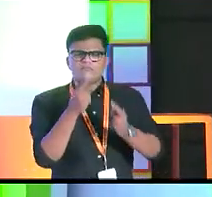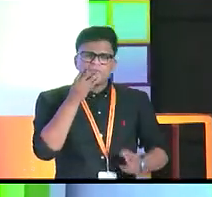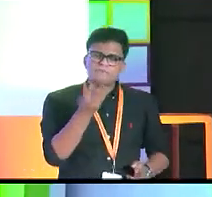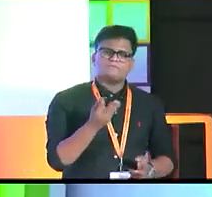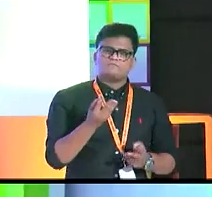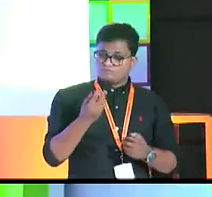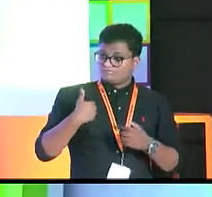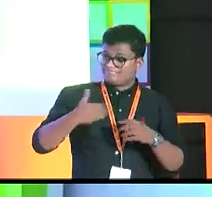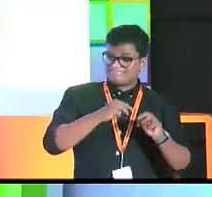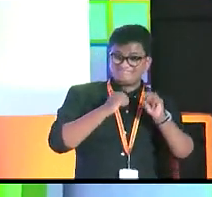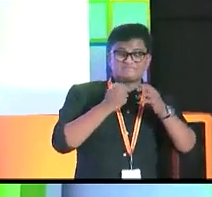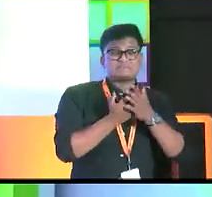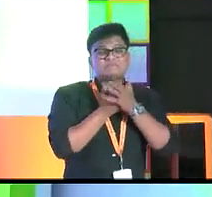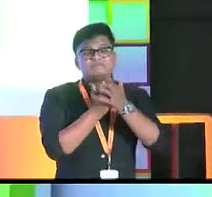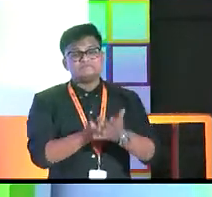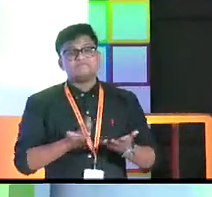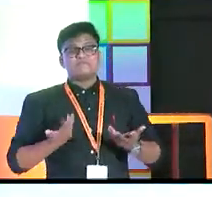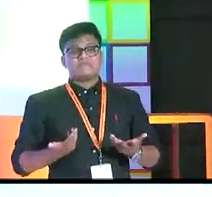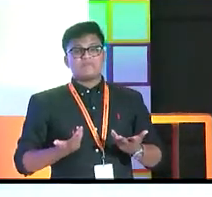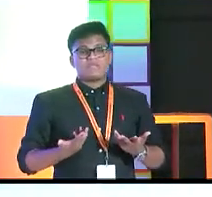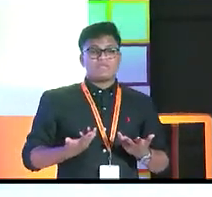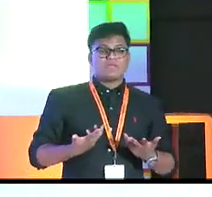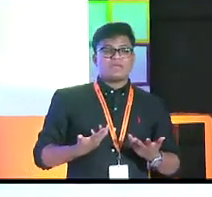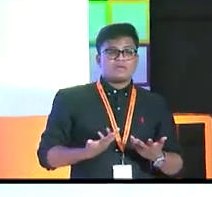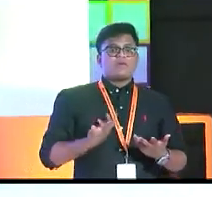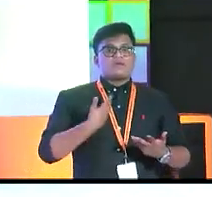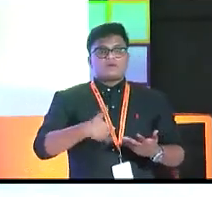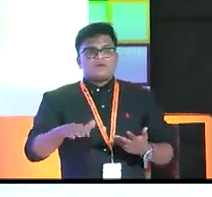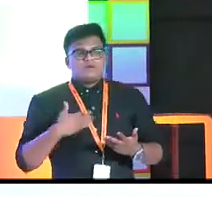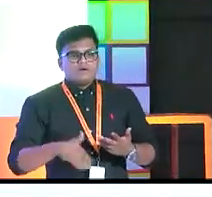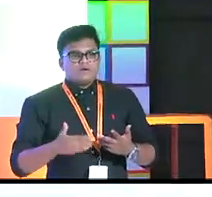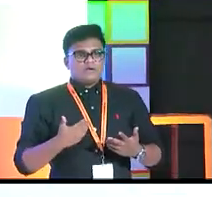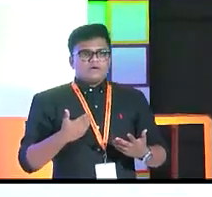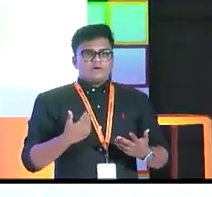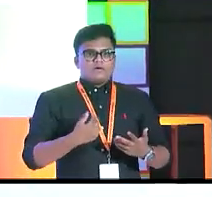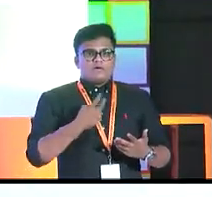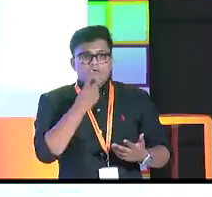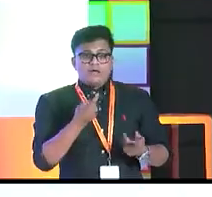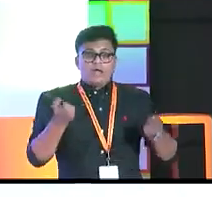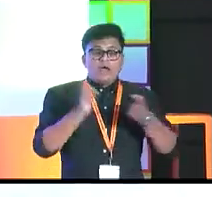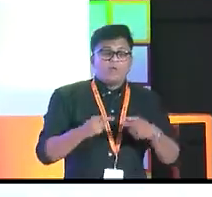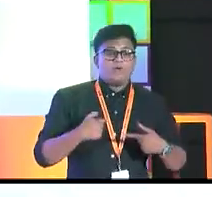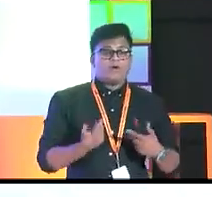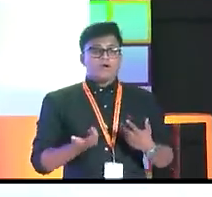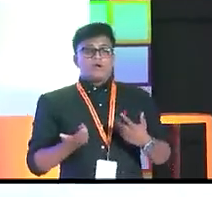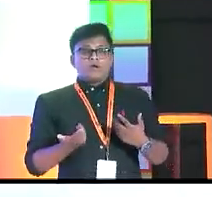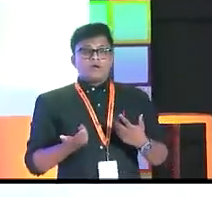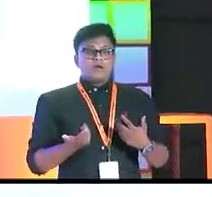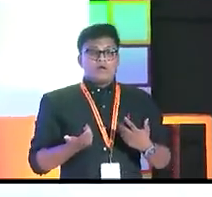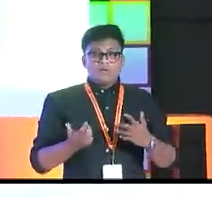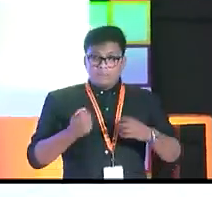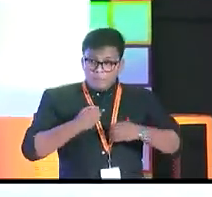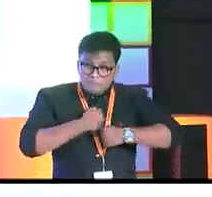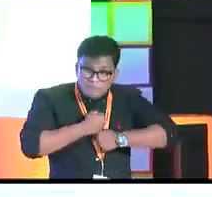movement, not just limited to when we face something, but let's create as